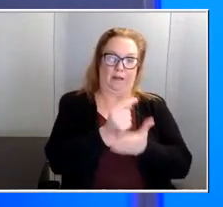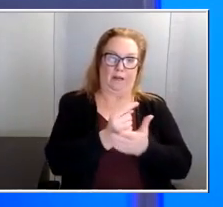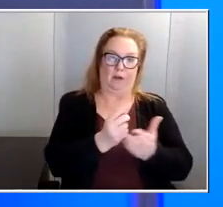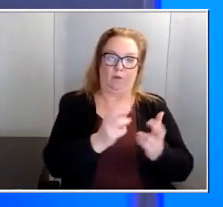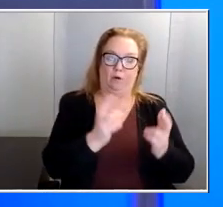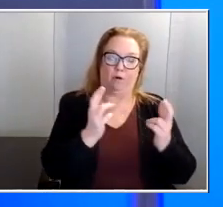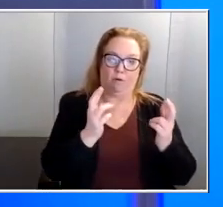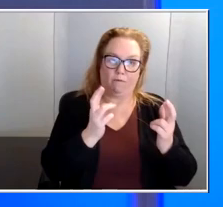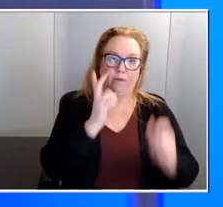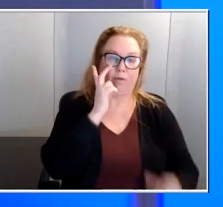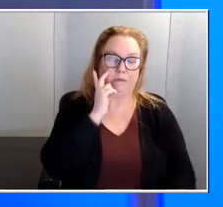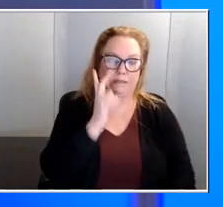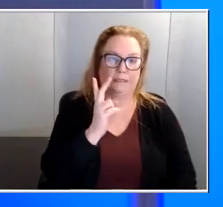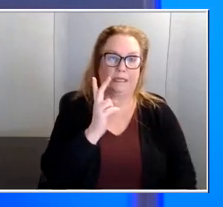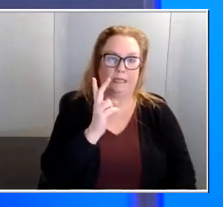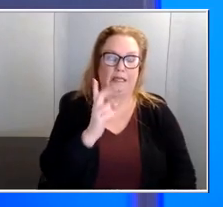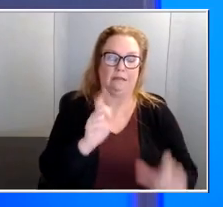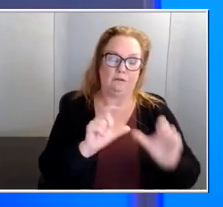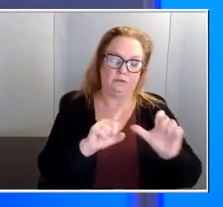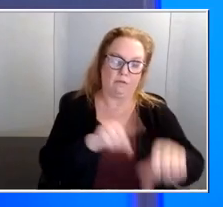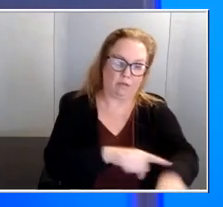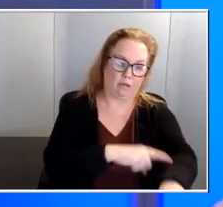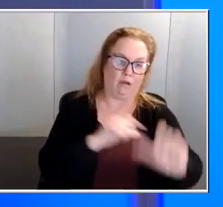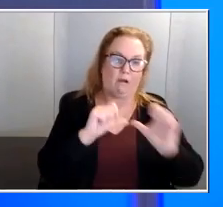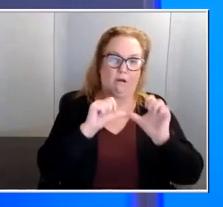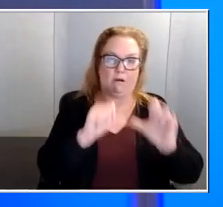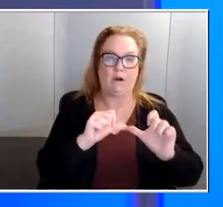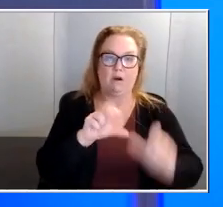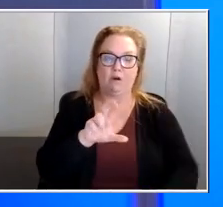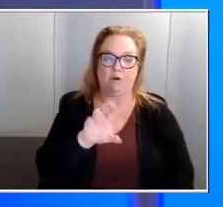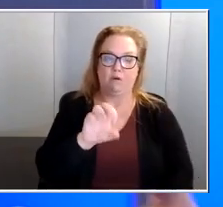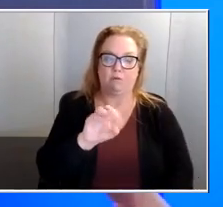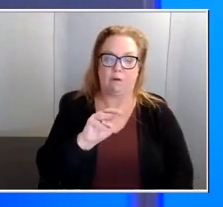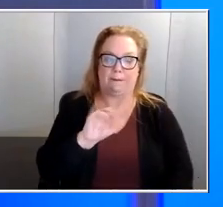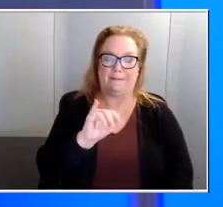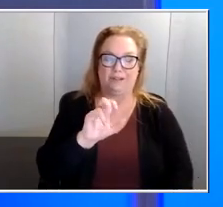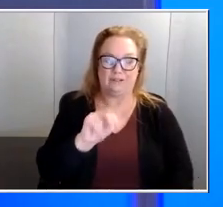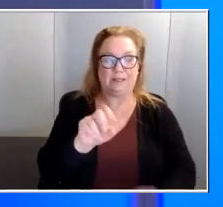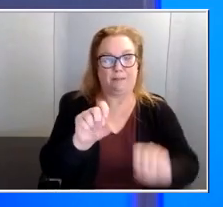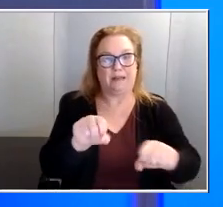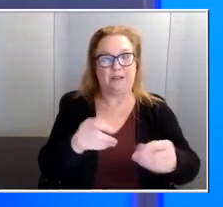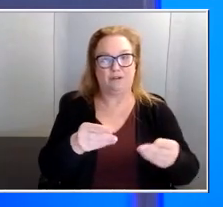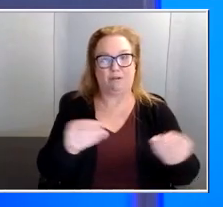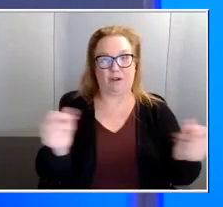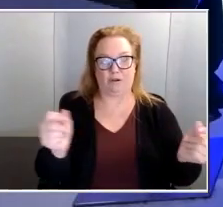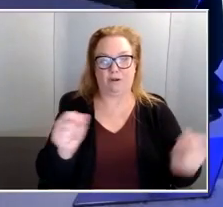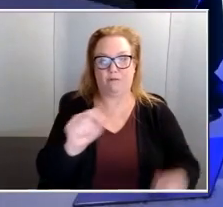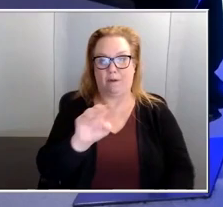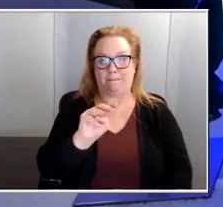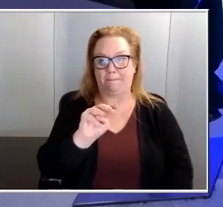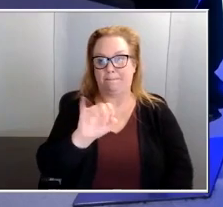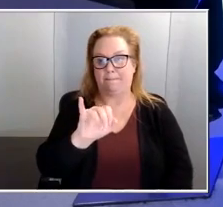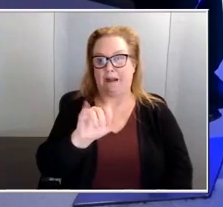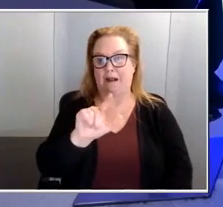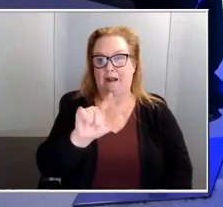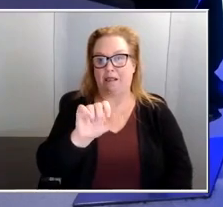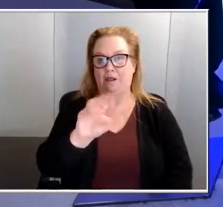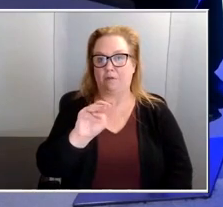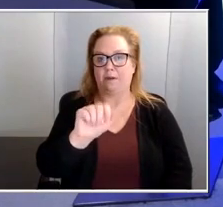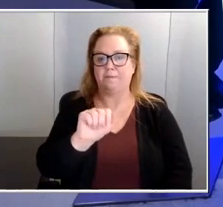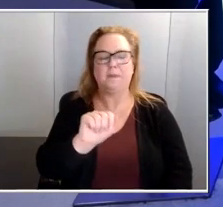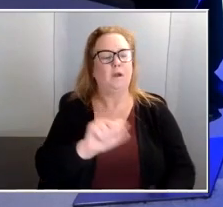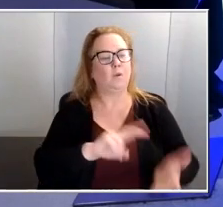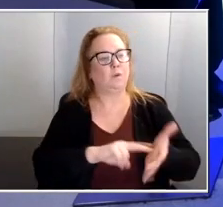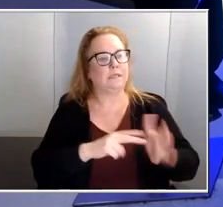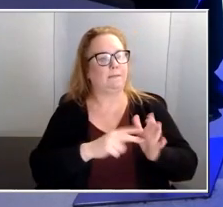we're going to see those long, durable remissions and potential for cure in multiple myeloma. Define it. What is a long remission,